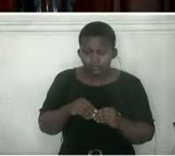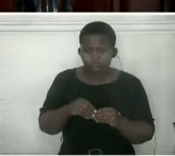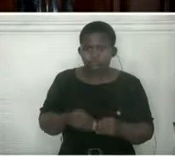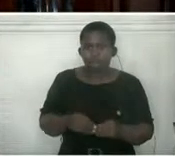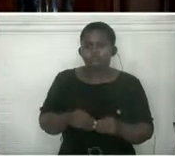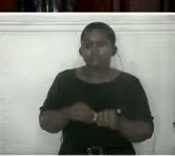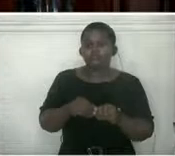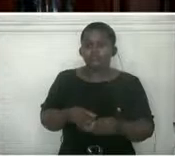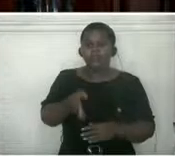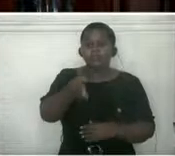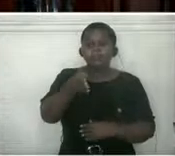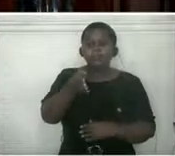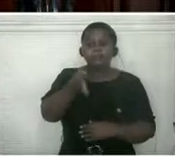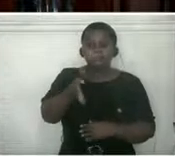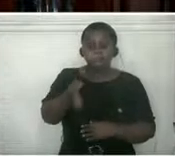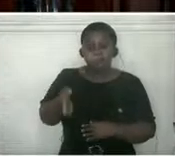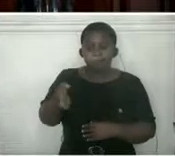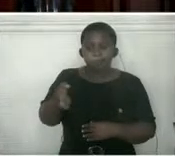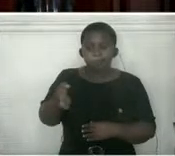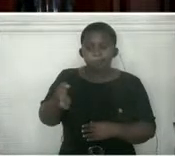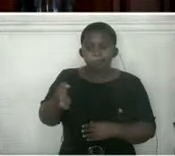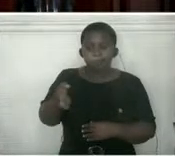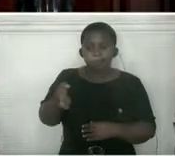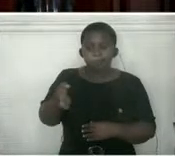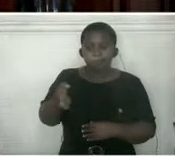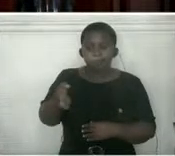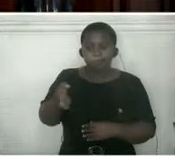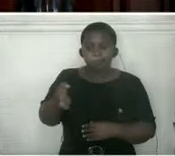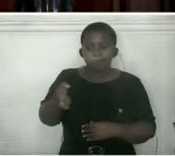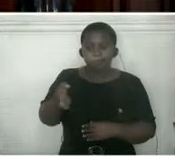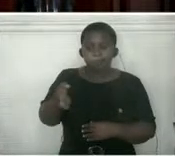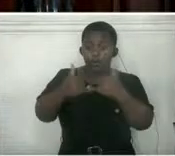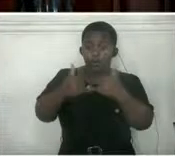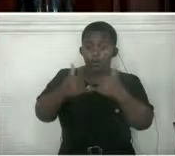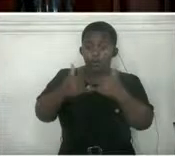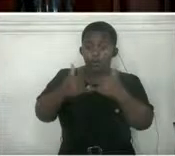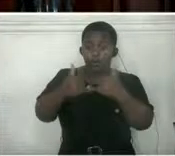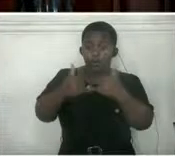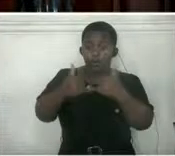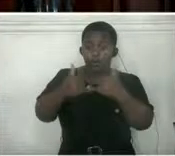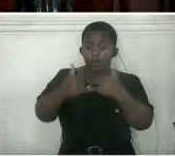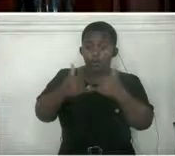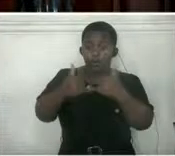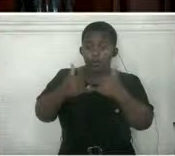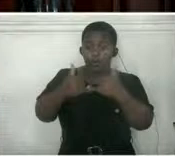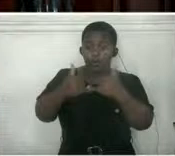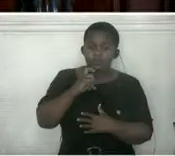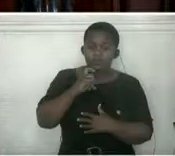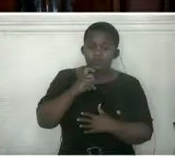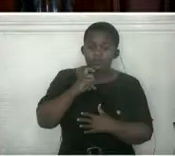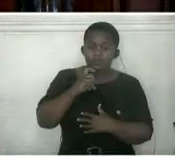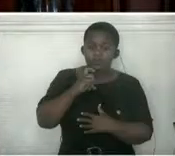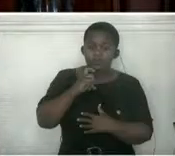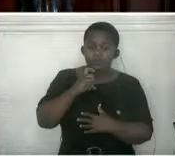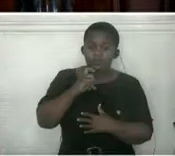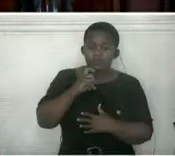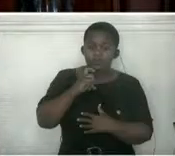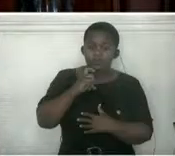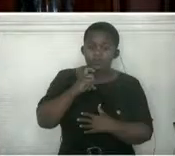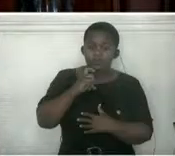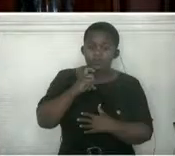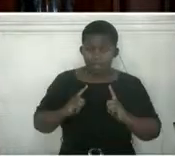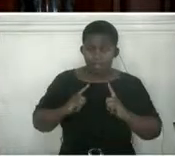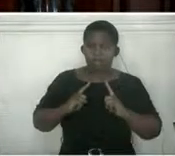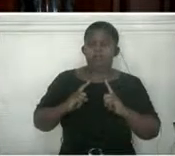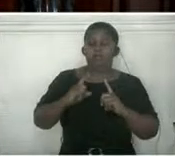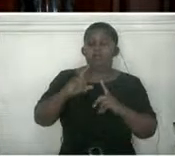Present means the attendance of a member in a virtual meeting by electronic means in a manner that allows the member to